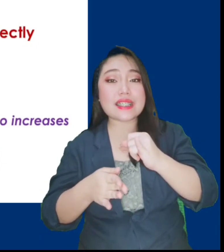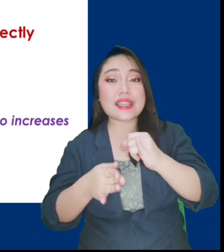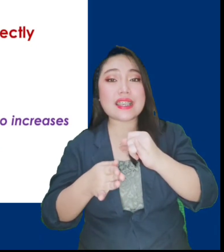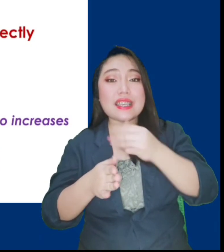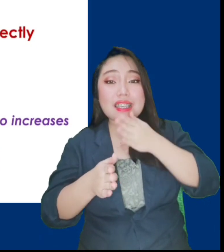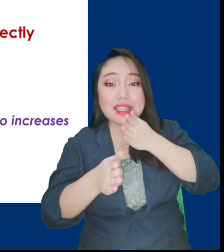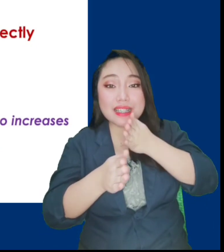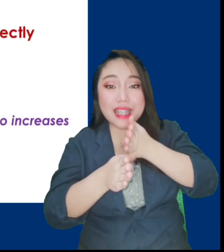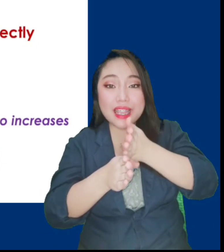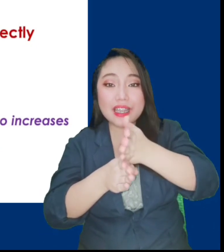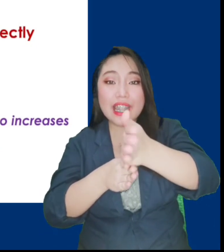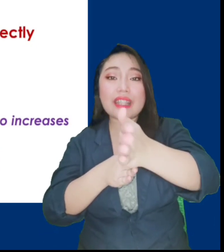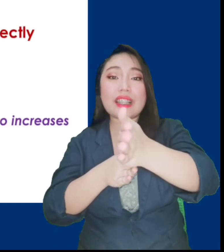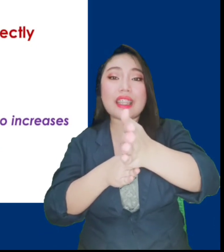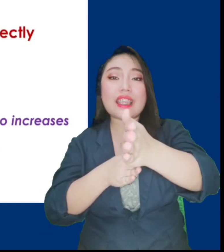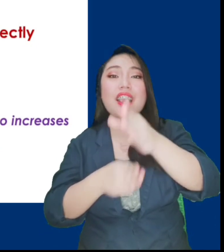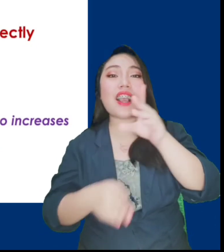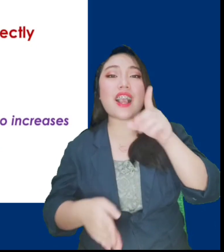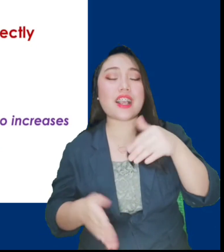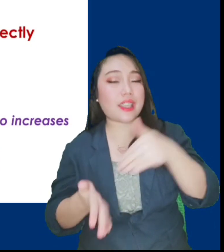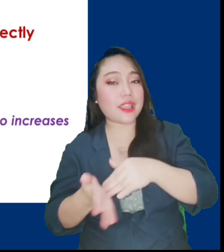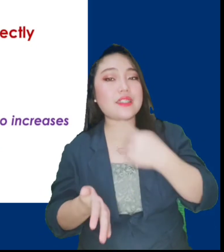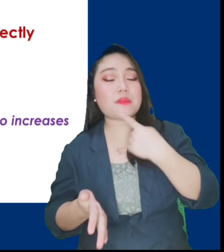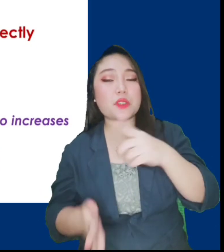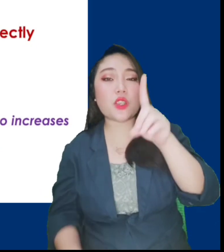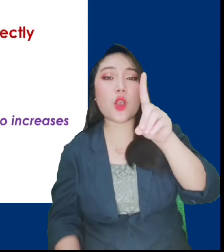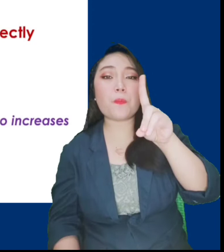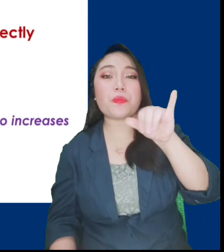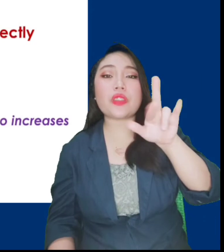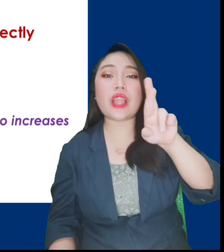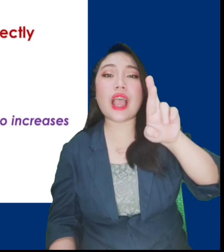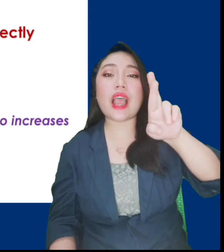is directly proportional.